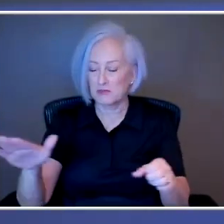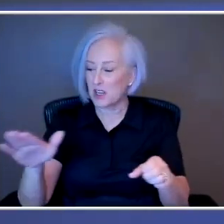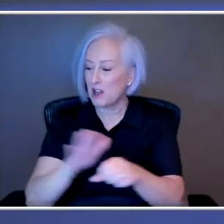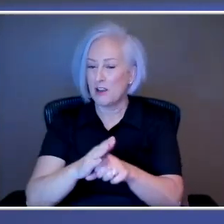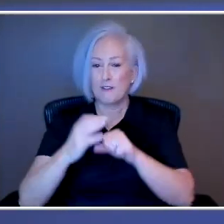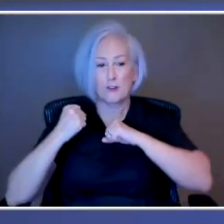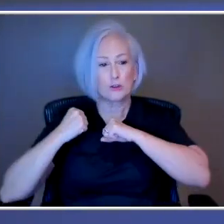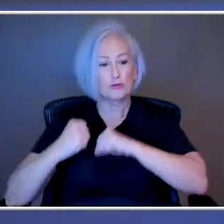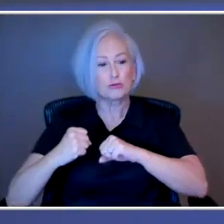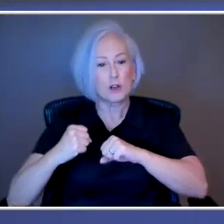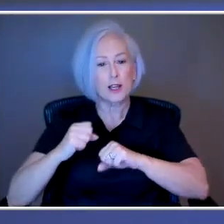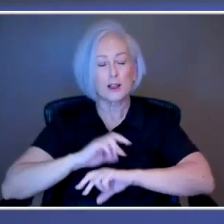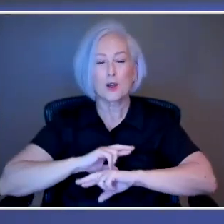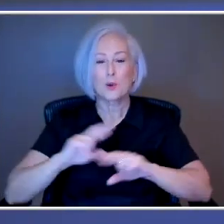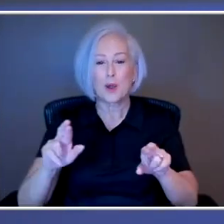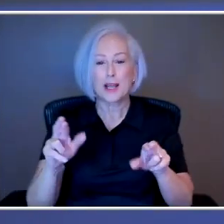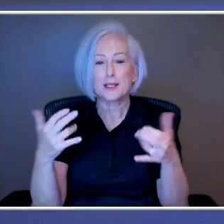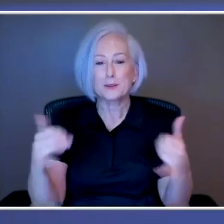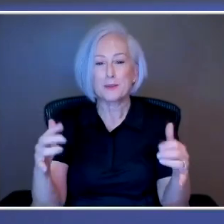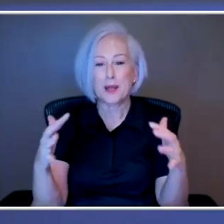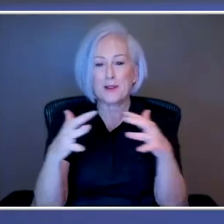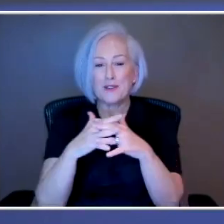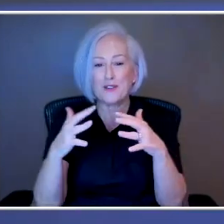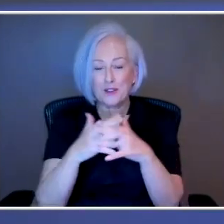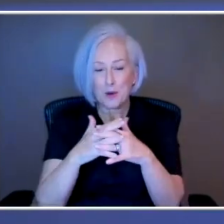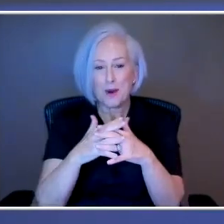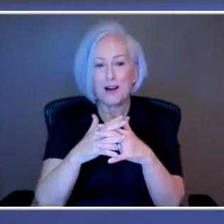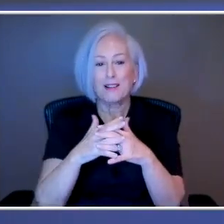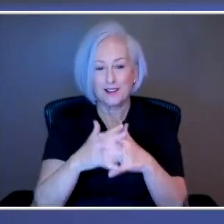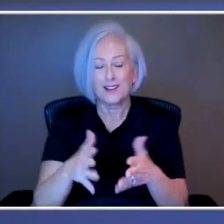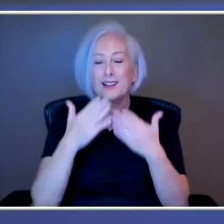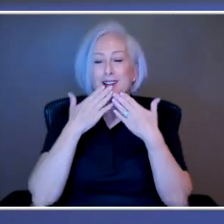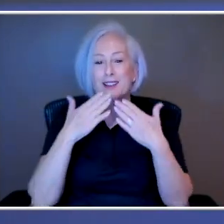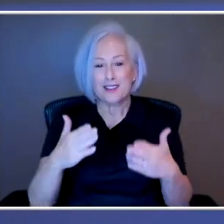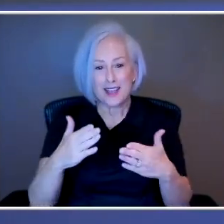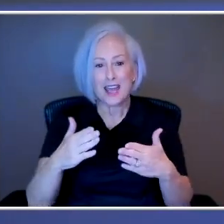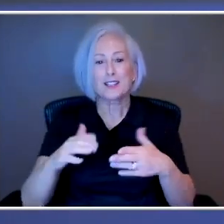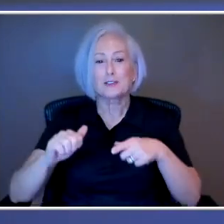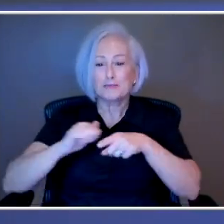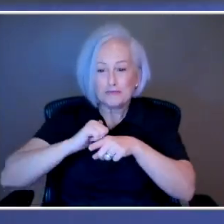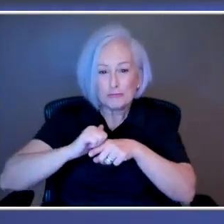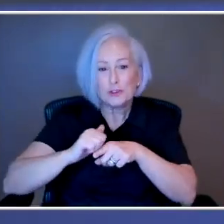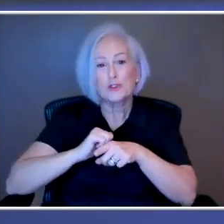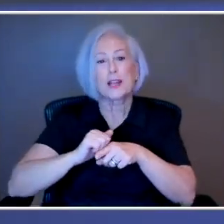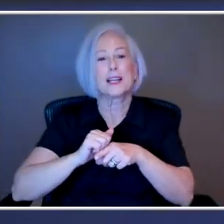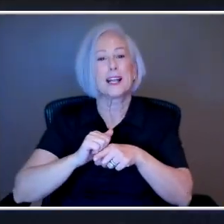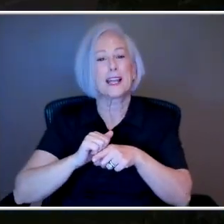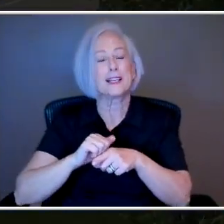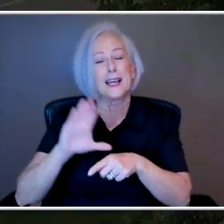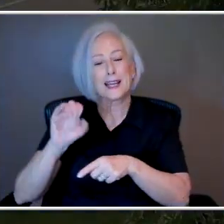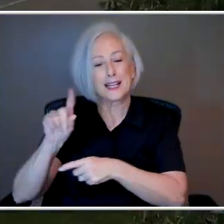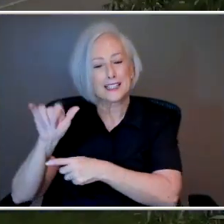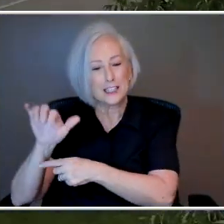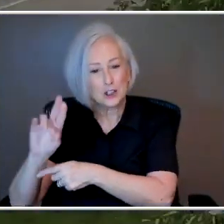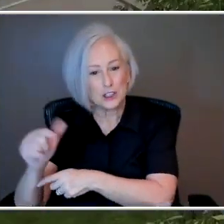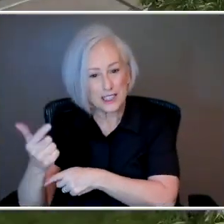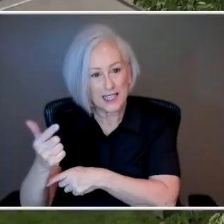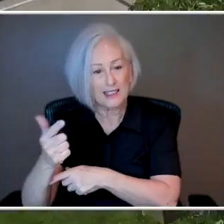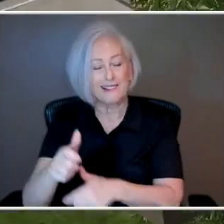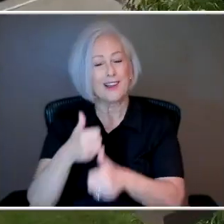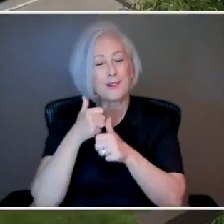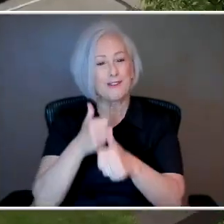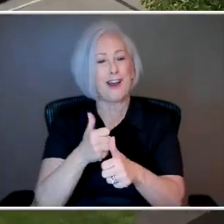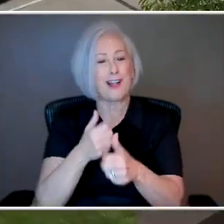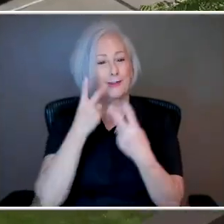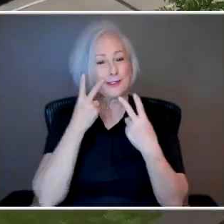ball. Thanks to rigorous strength and conditioning plans, we were able to follow Zach during one of his workouts.